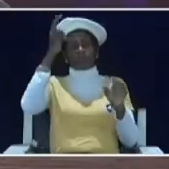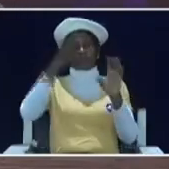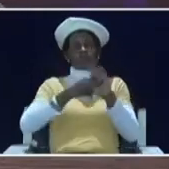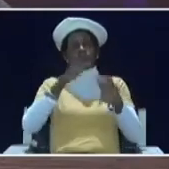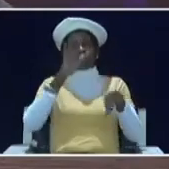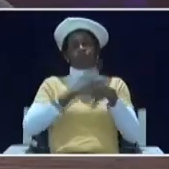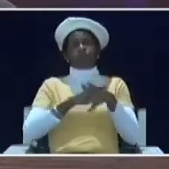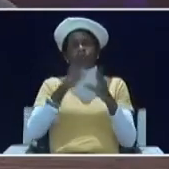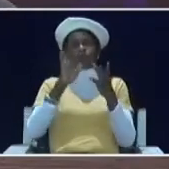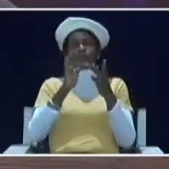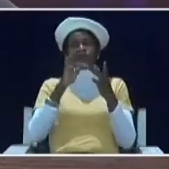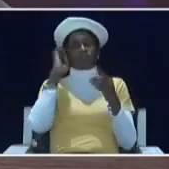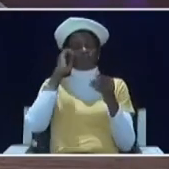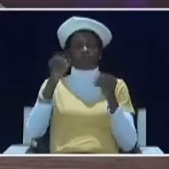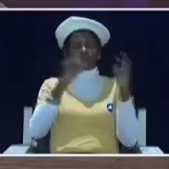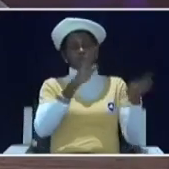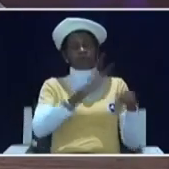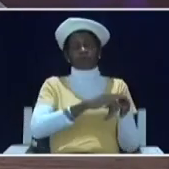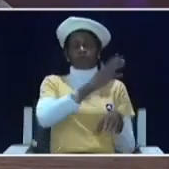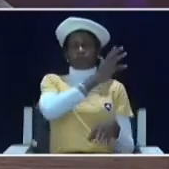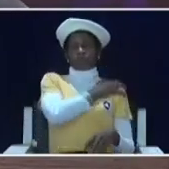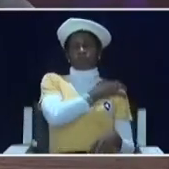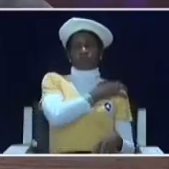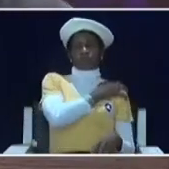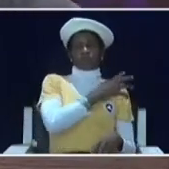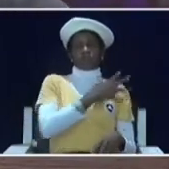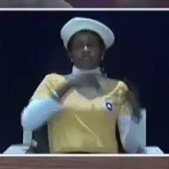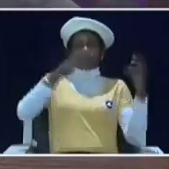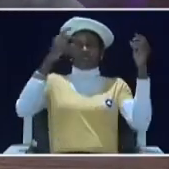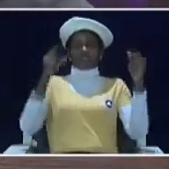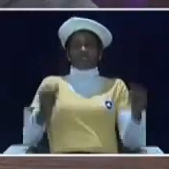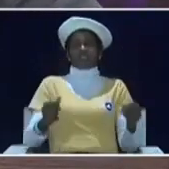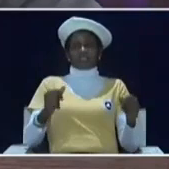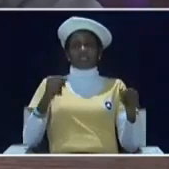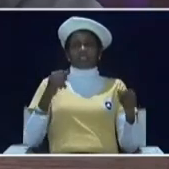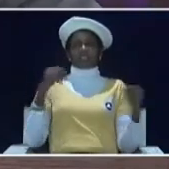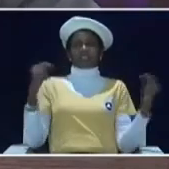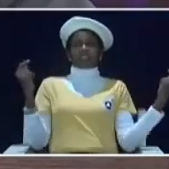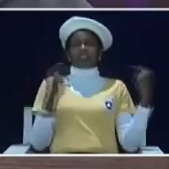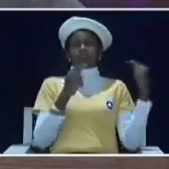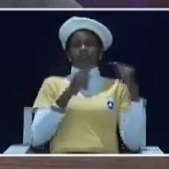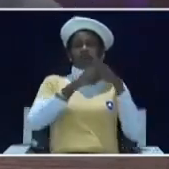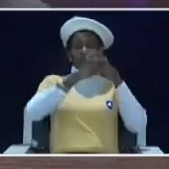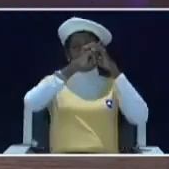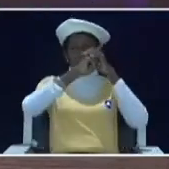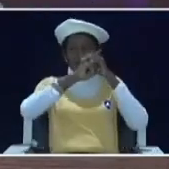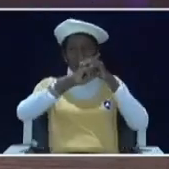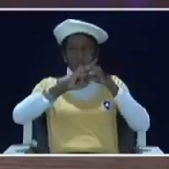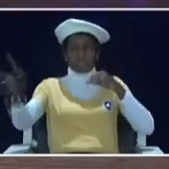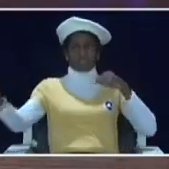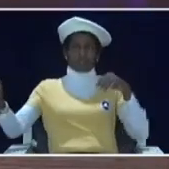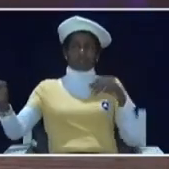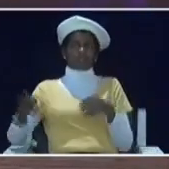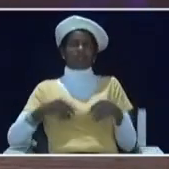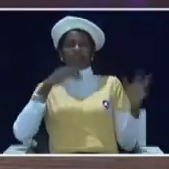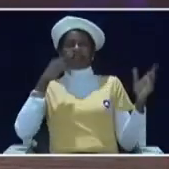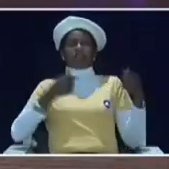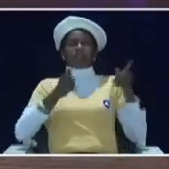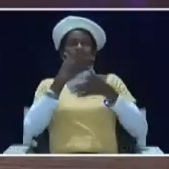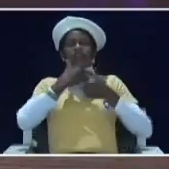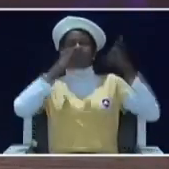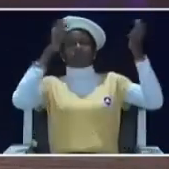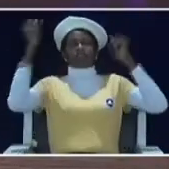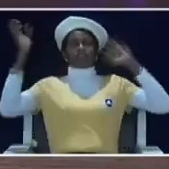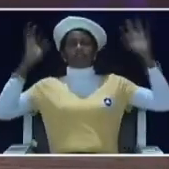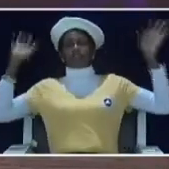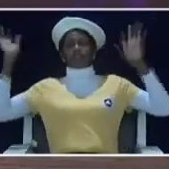online. He placed it on his shoulder, and instantly the pain left. Let somebody shout